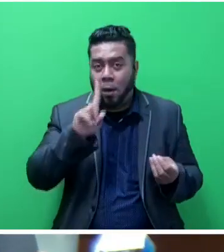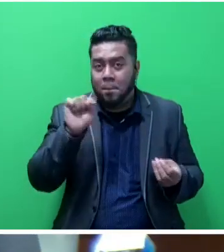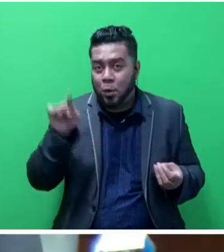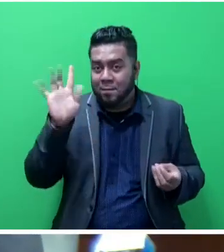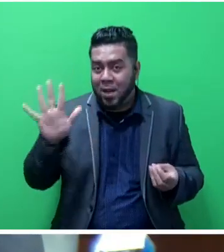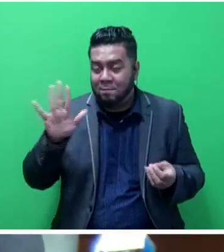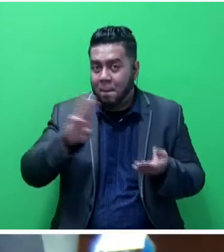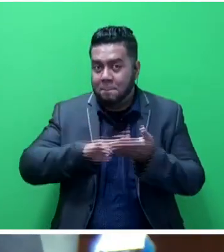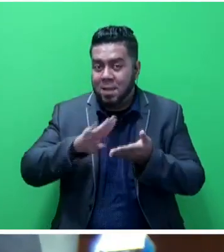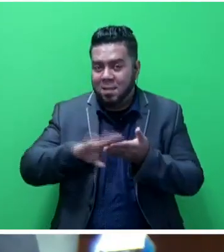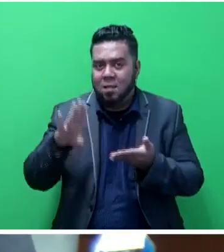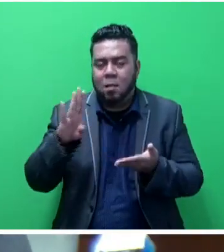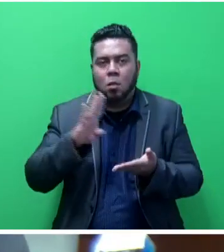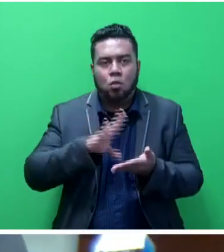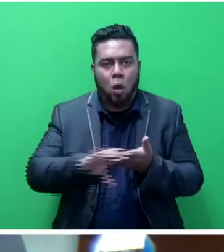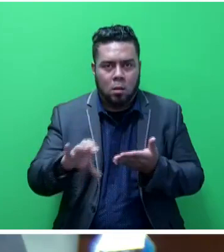$1.5 billion.